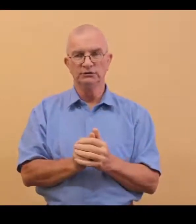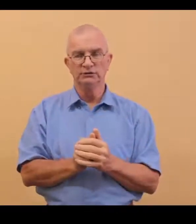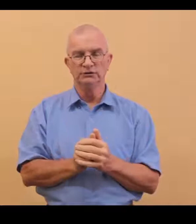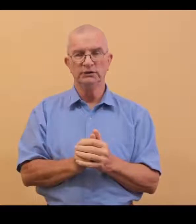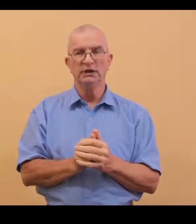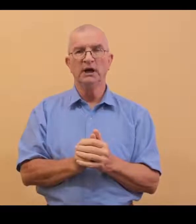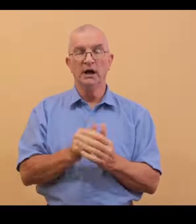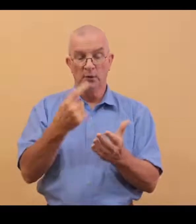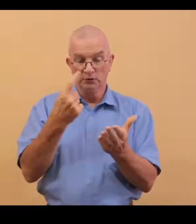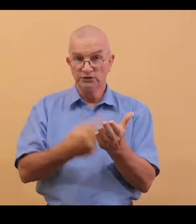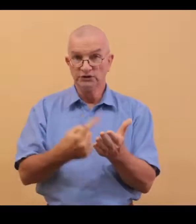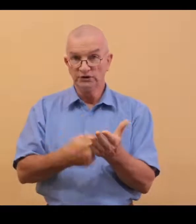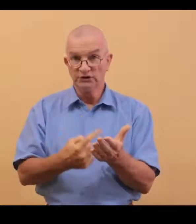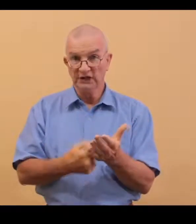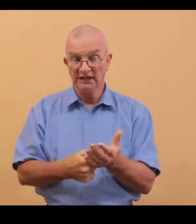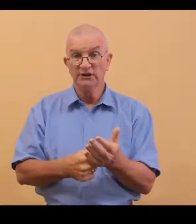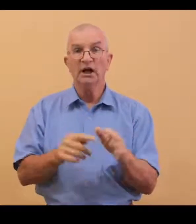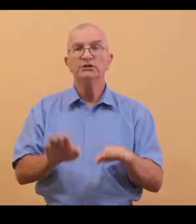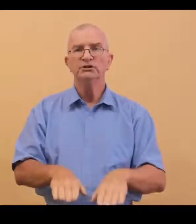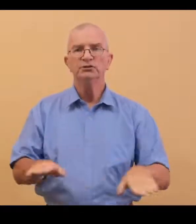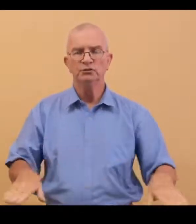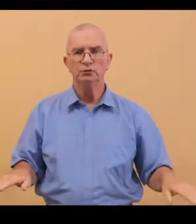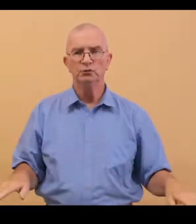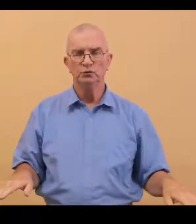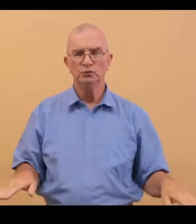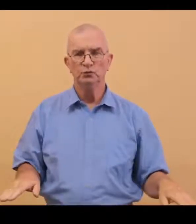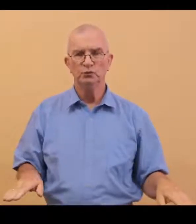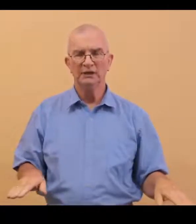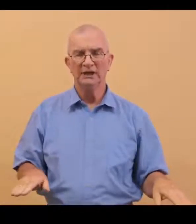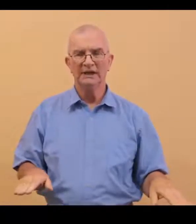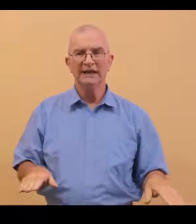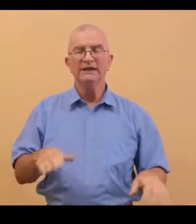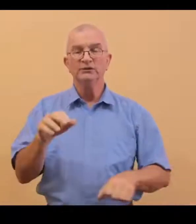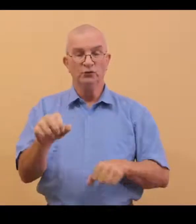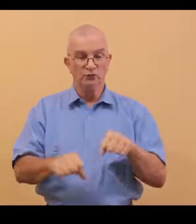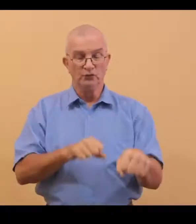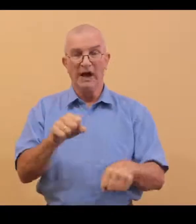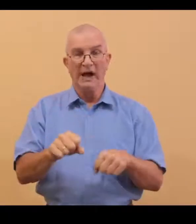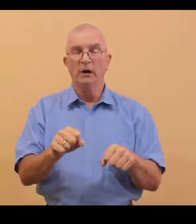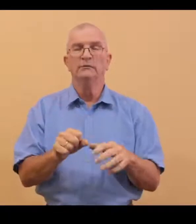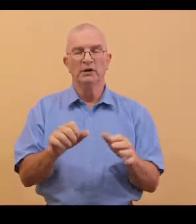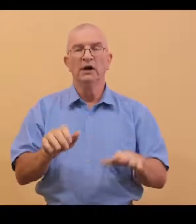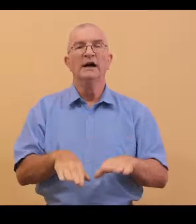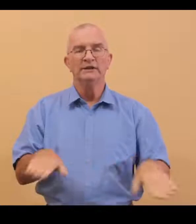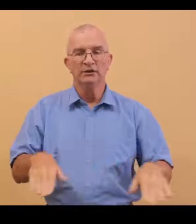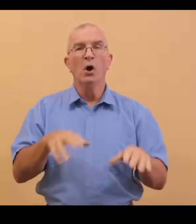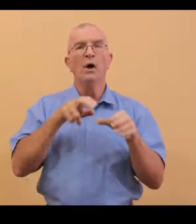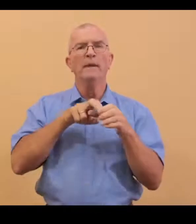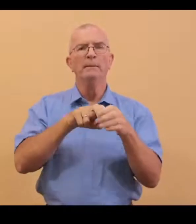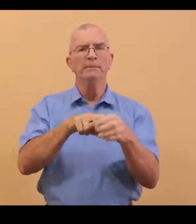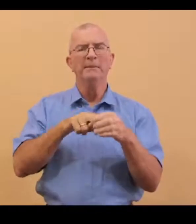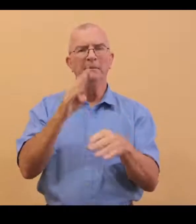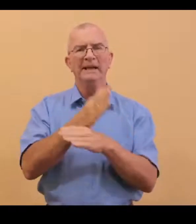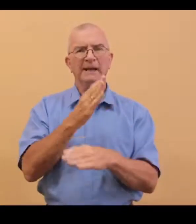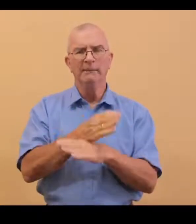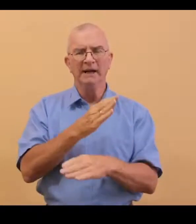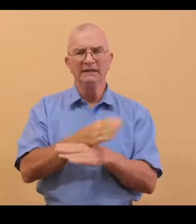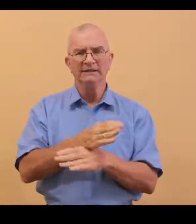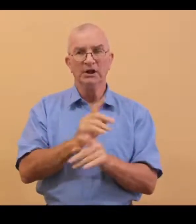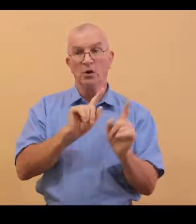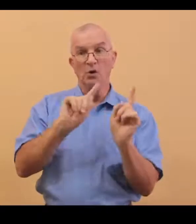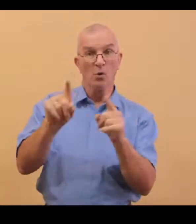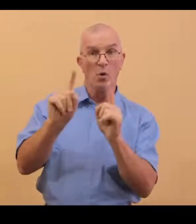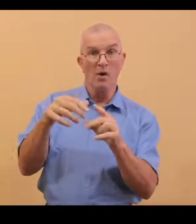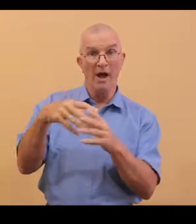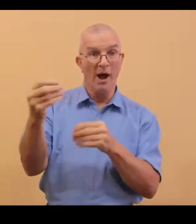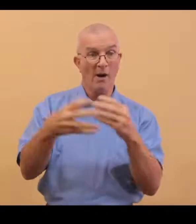to discuss our children whom I see riding the minibuses, completing errands for parents in